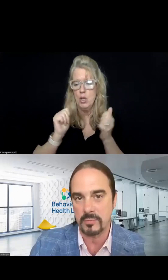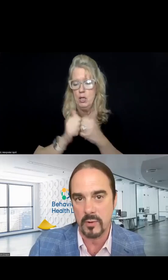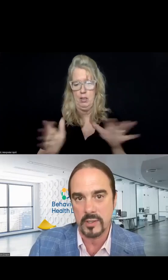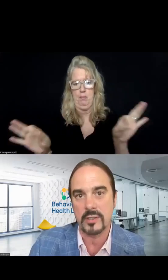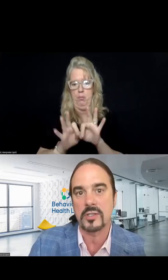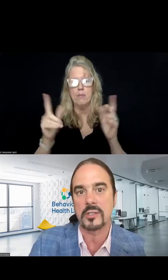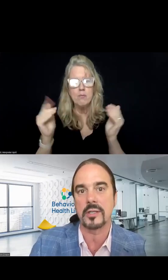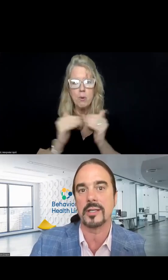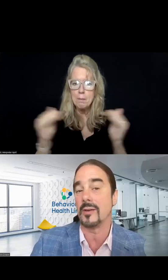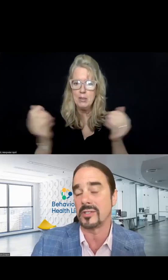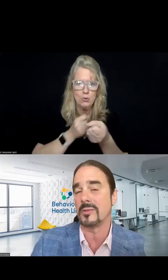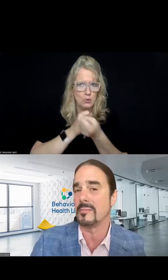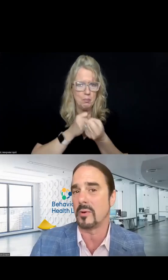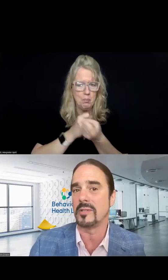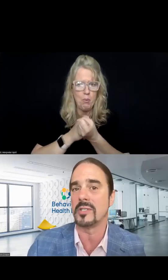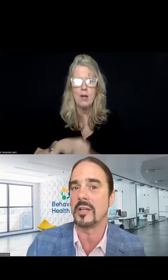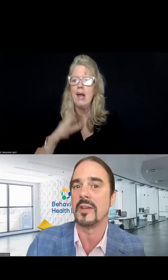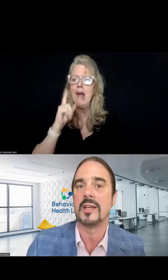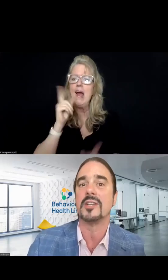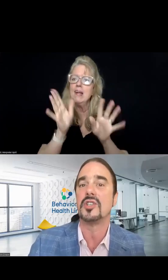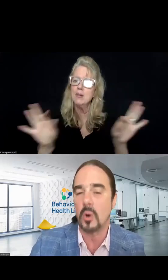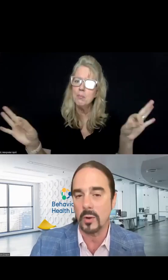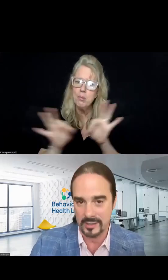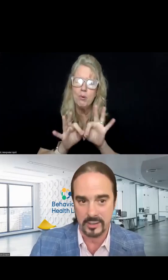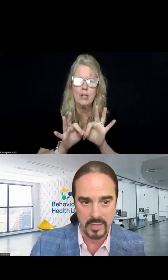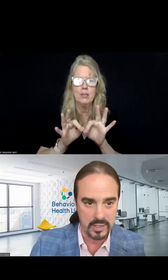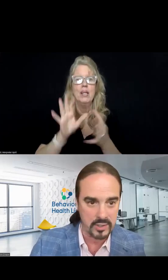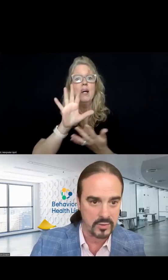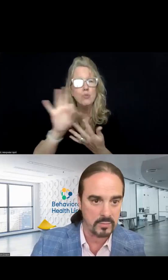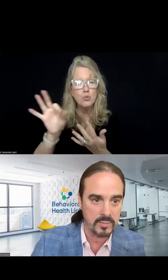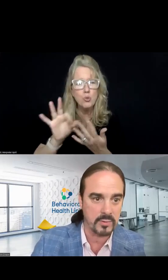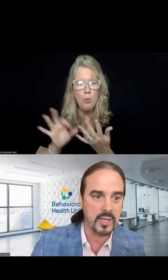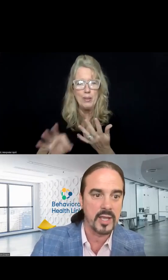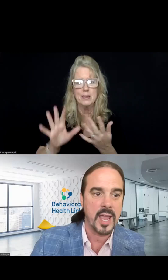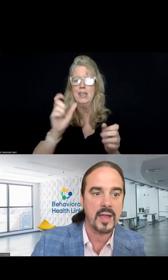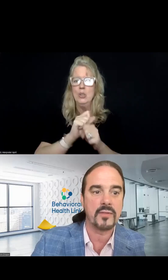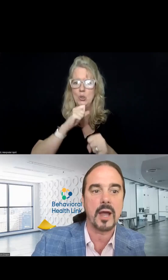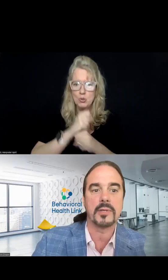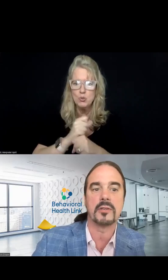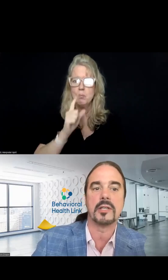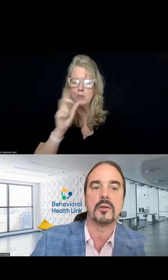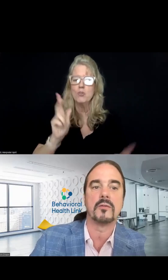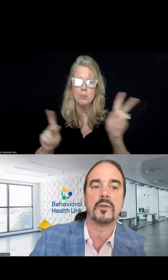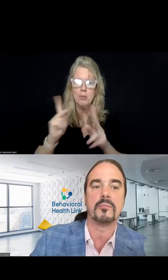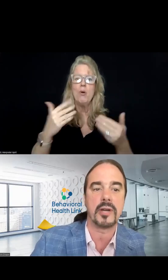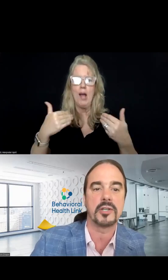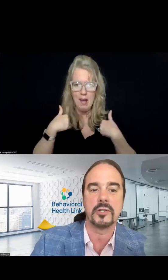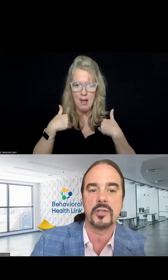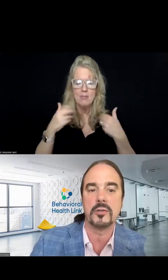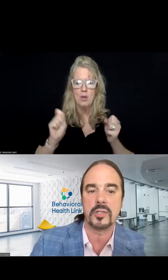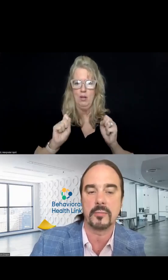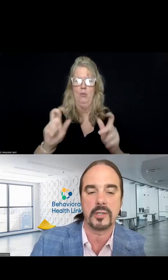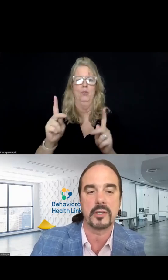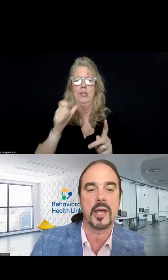peer support in this, and also the importance of choice and making sure that people have the opportunity and don't feel